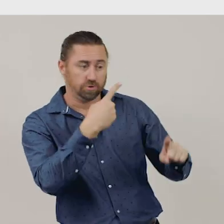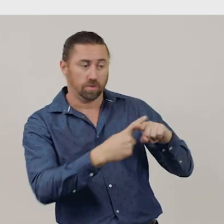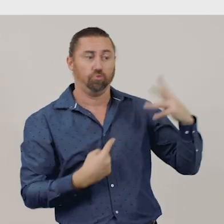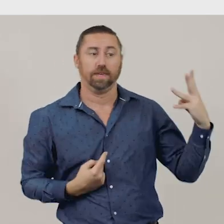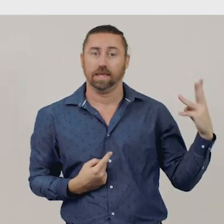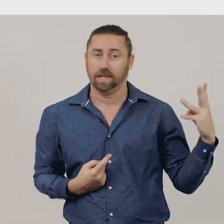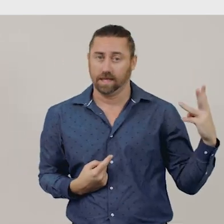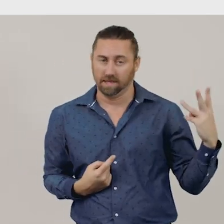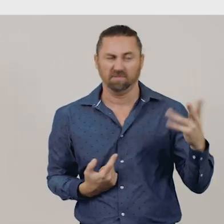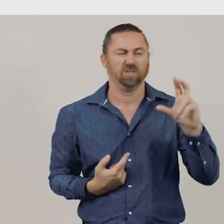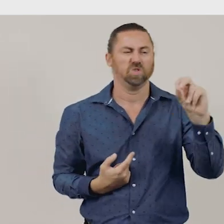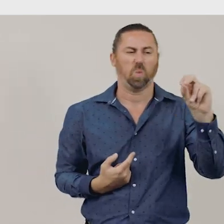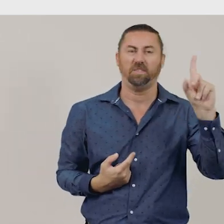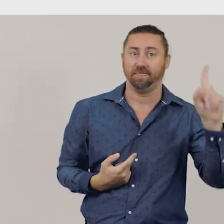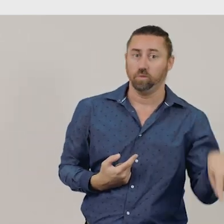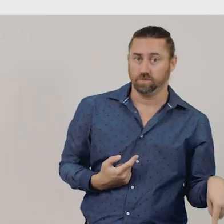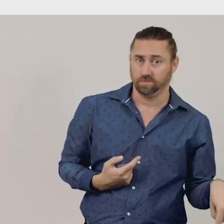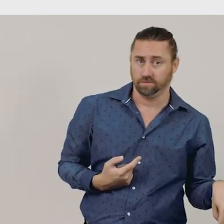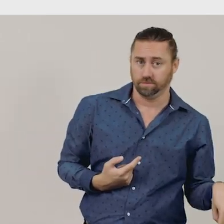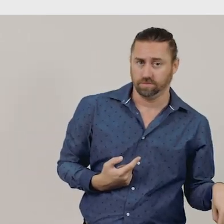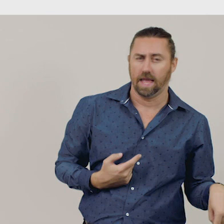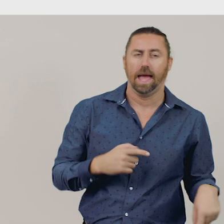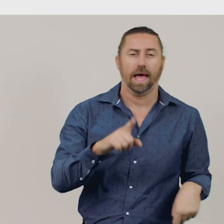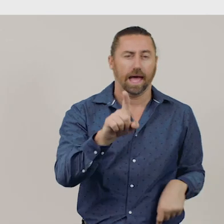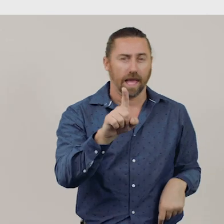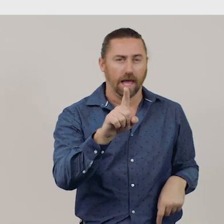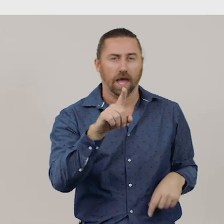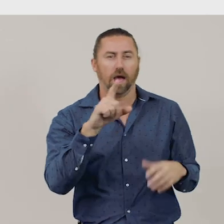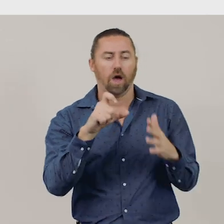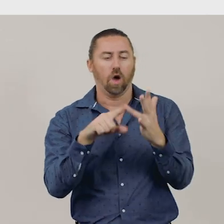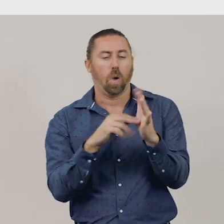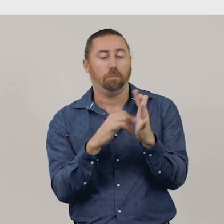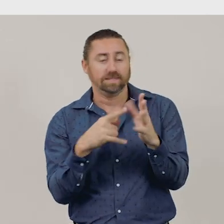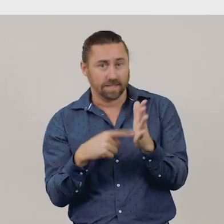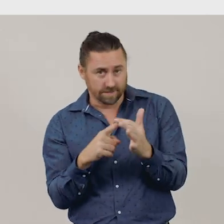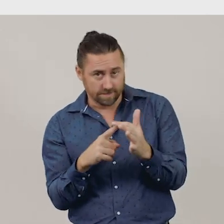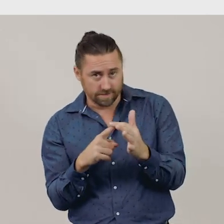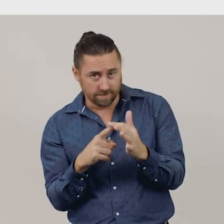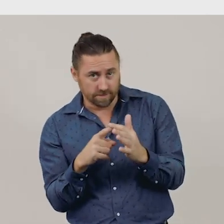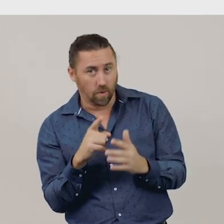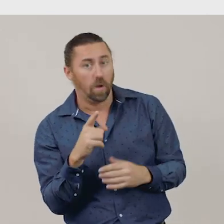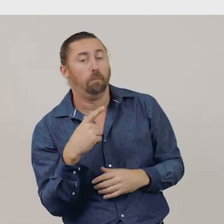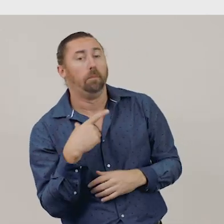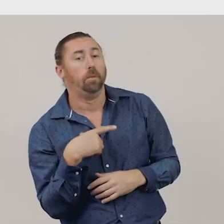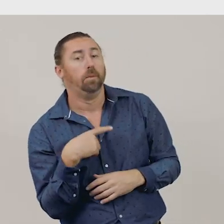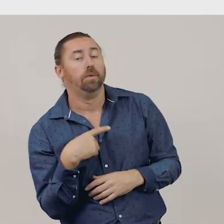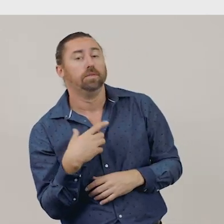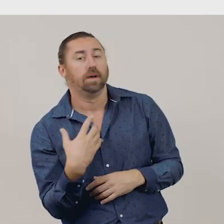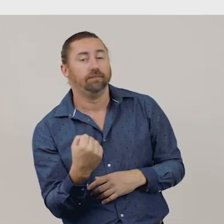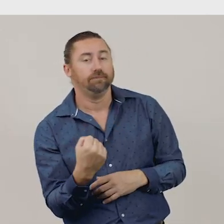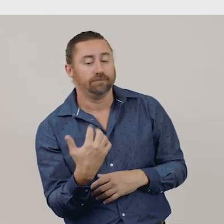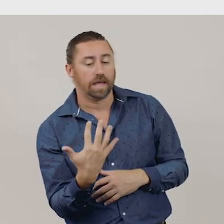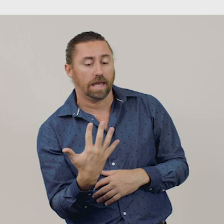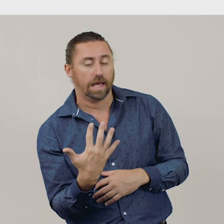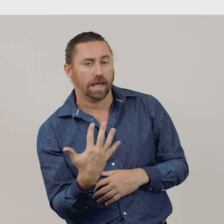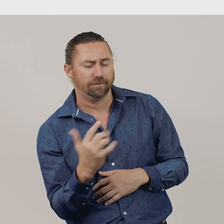3. This will give us 12,000. And now we need to compensate because there was a difference of 5